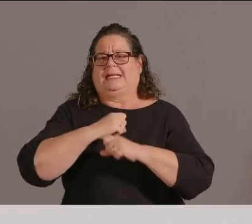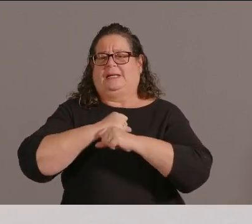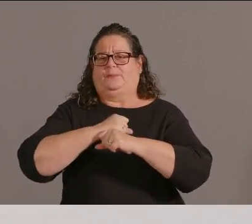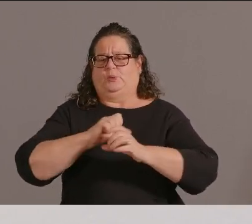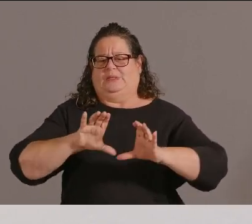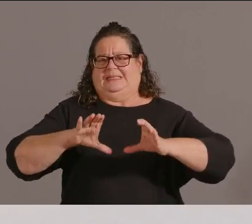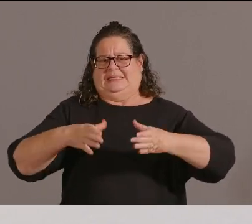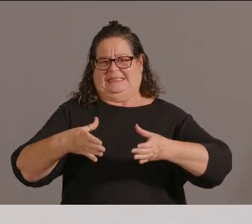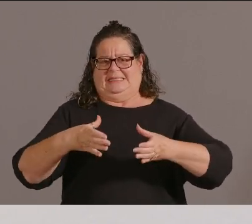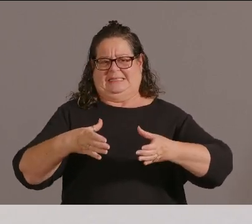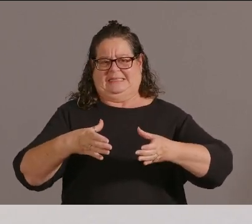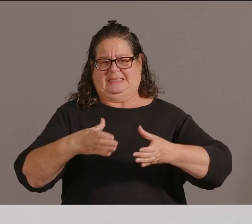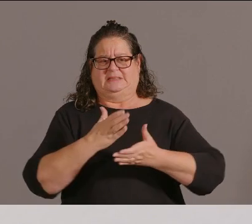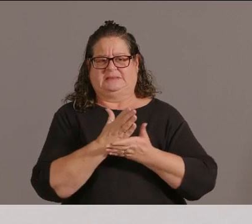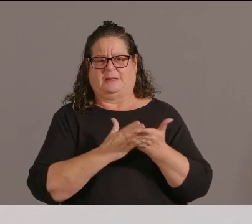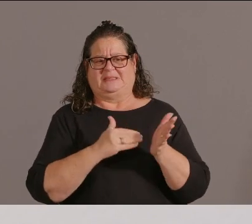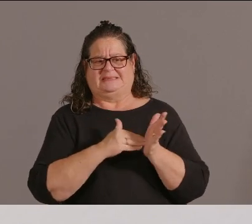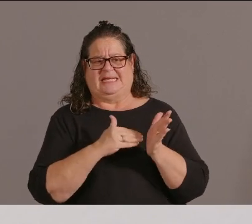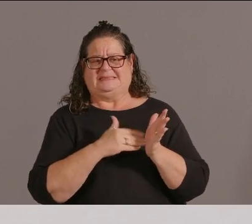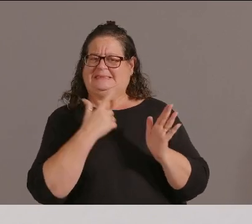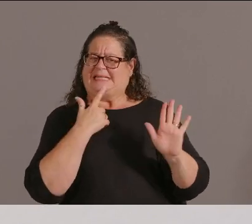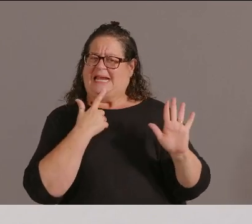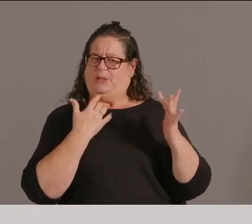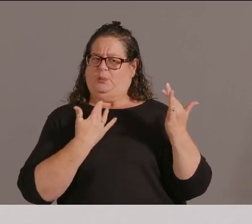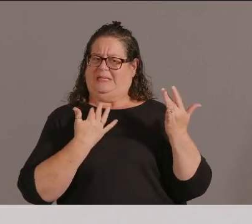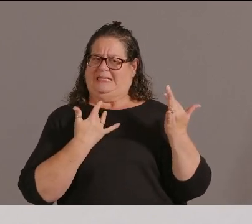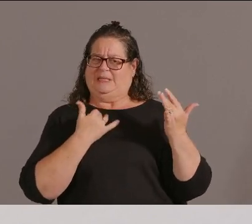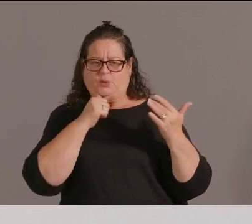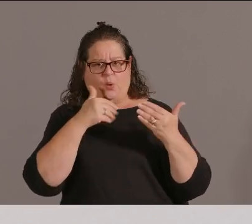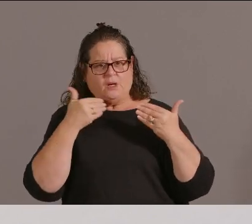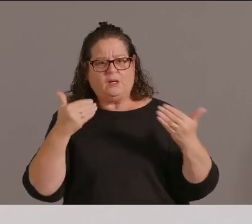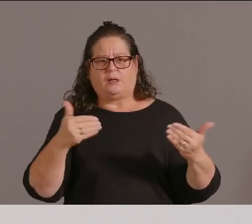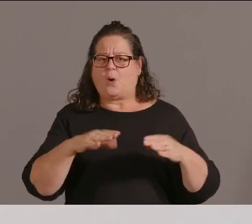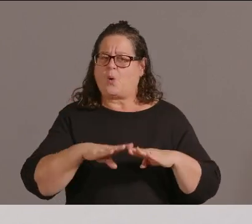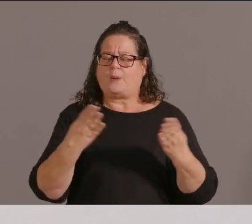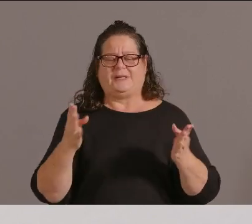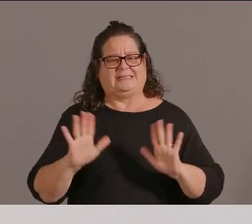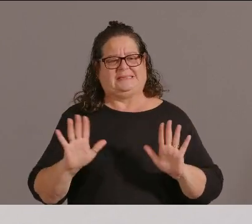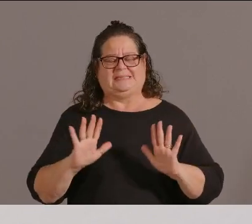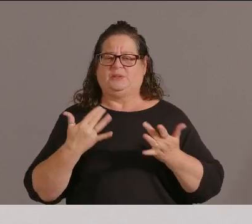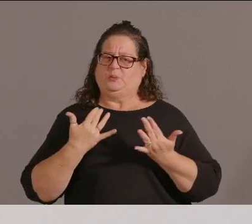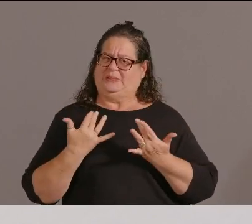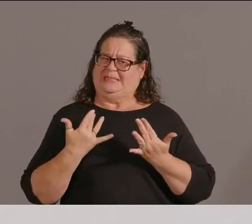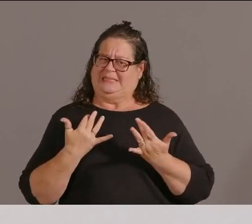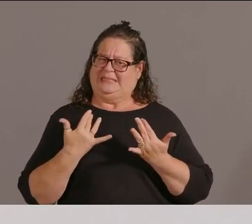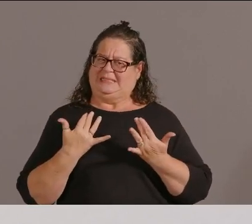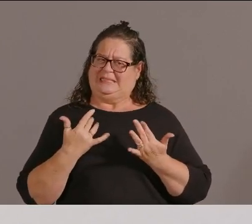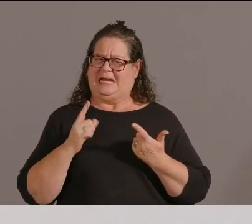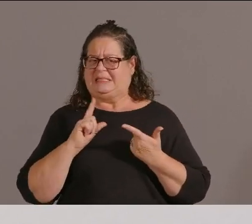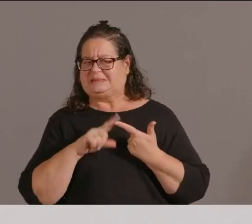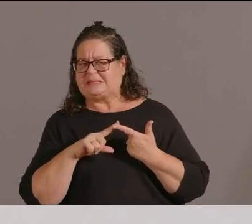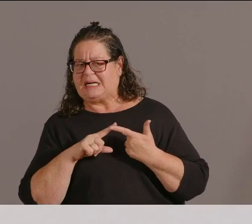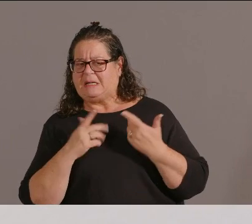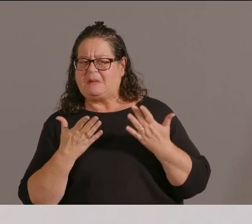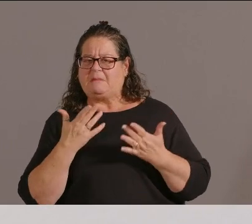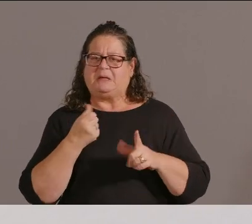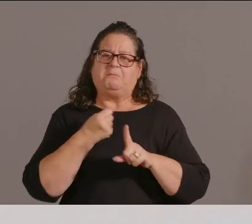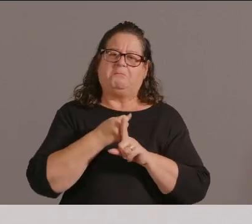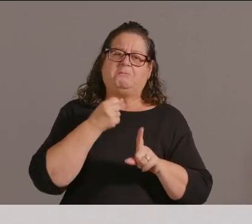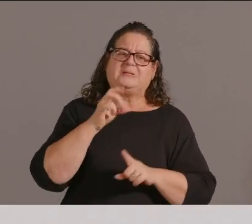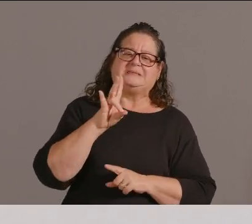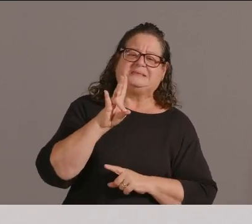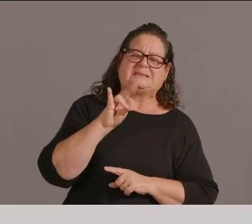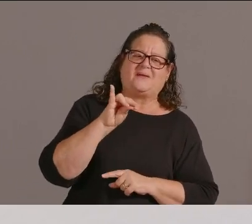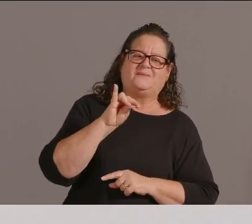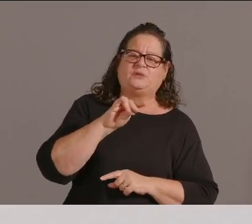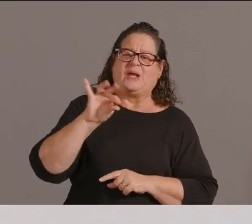too fast to reopen schools or establishments. Let's wait until we get to about 70 to 90% of immunization